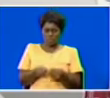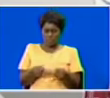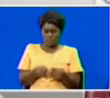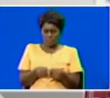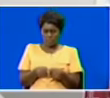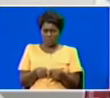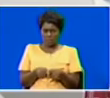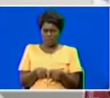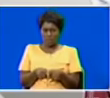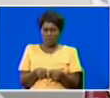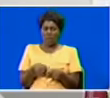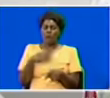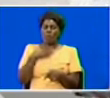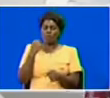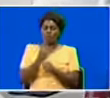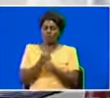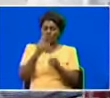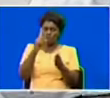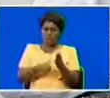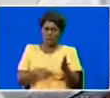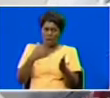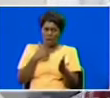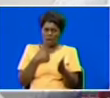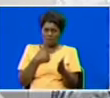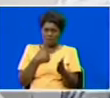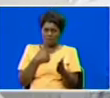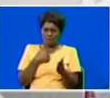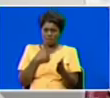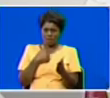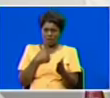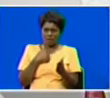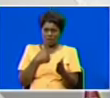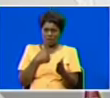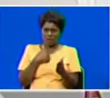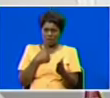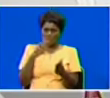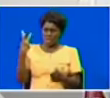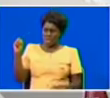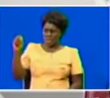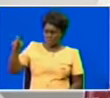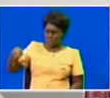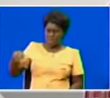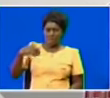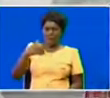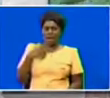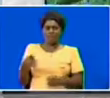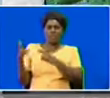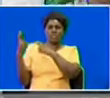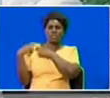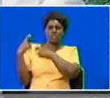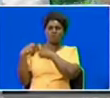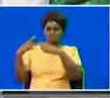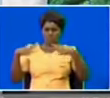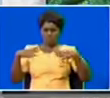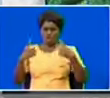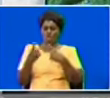go wrong. Mm-hmm. And what I want to do is actually have many of us doing the same thing. As a member of parliament, I'll have a mandate from the people of Starehe to